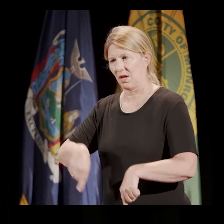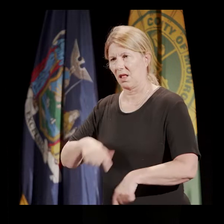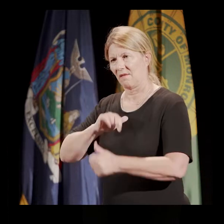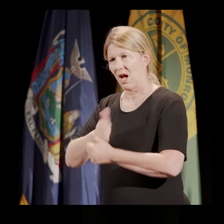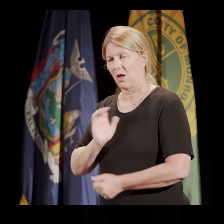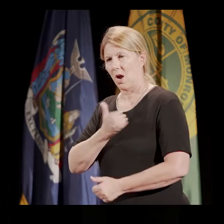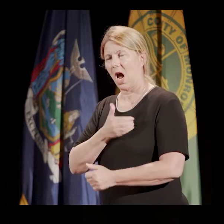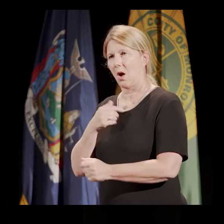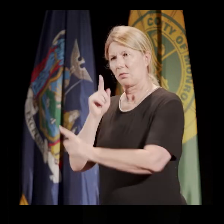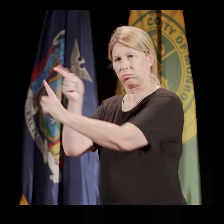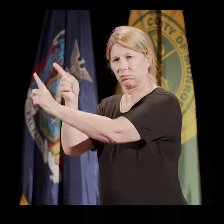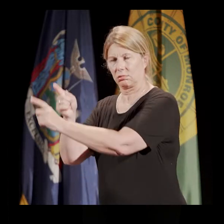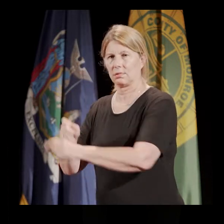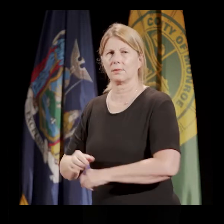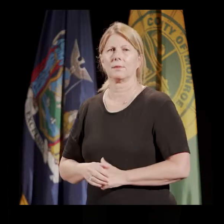neighborhood.